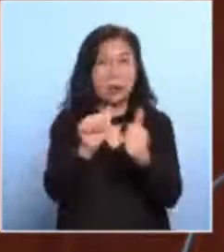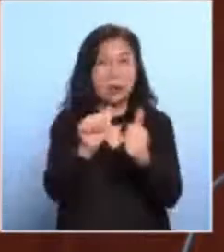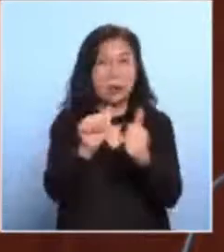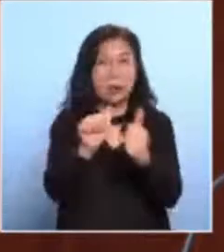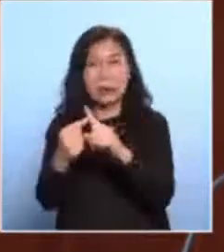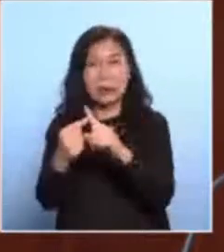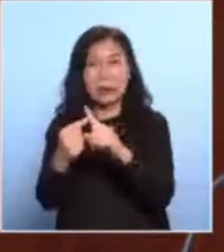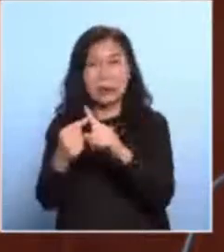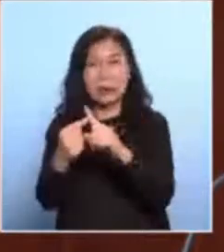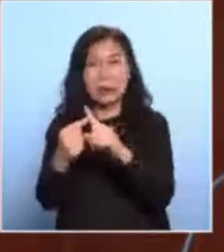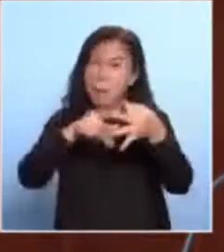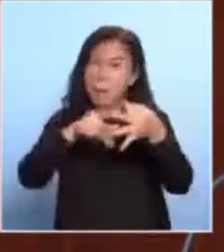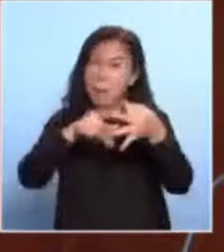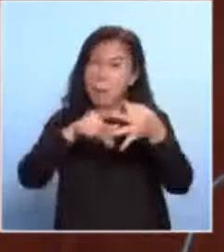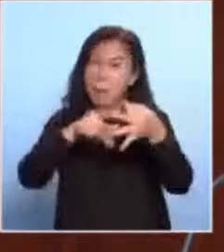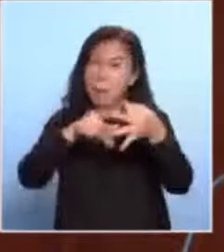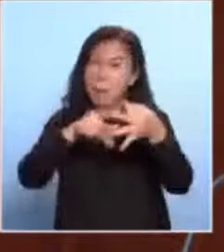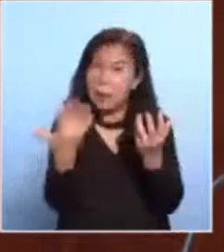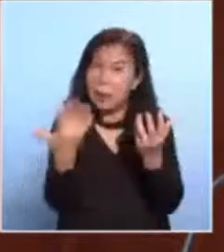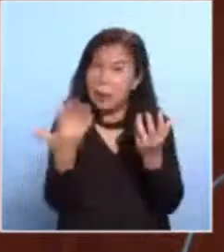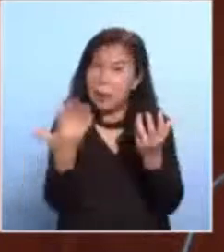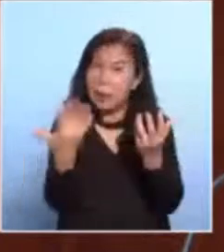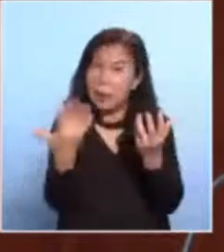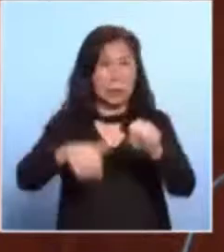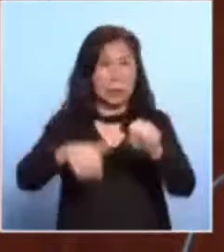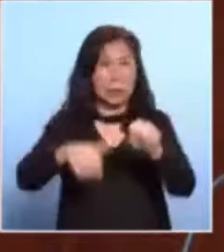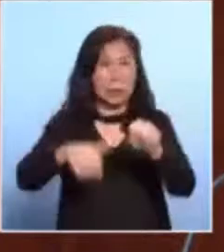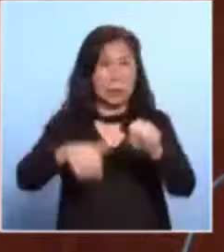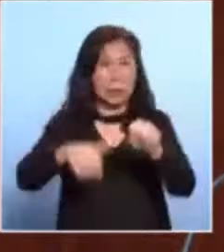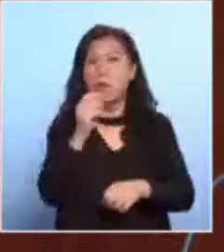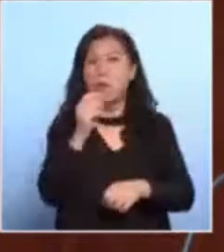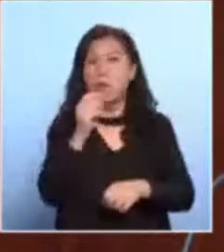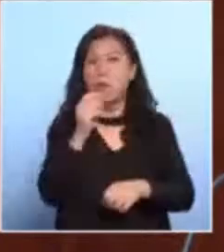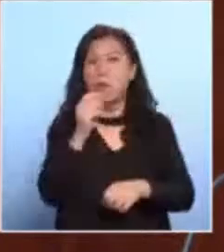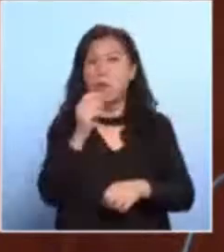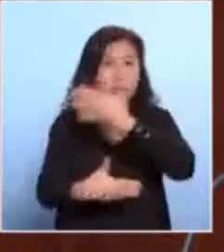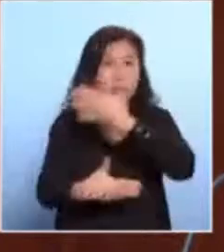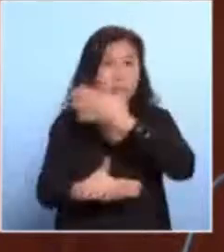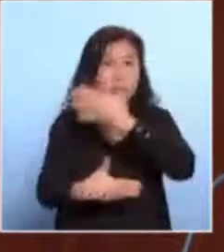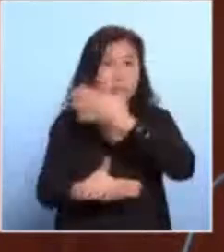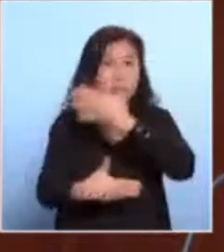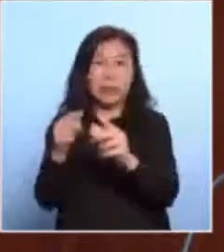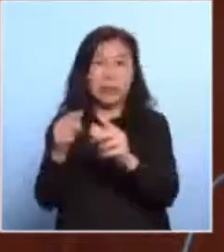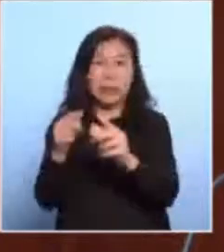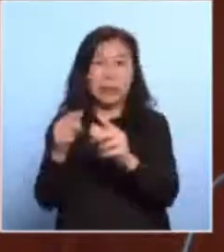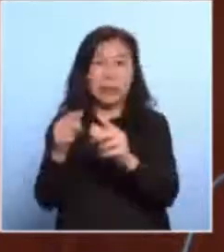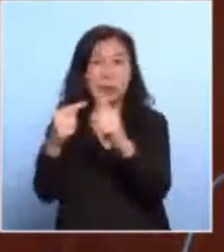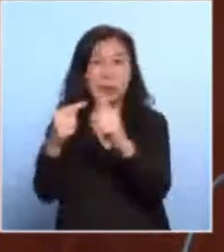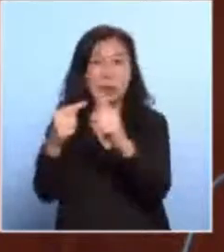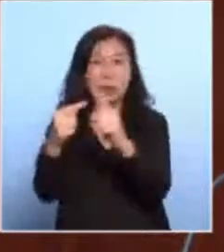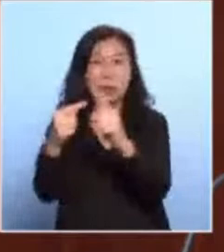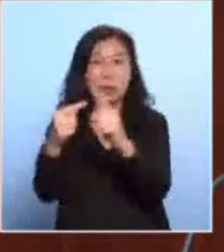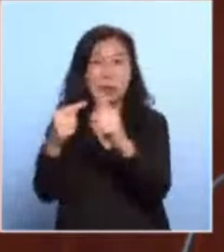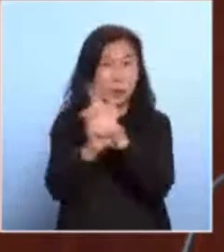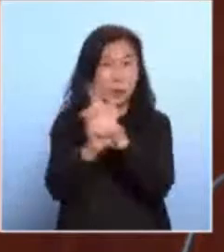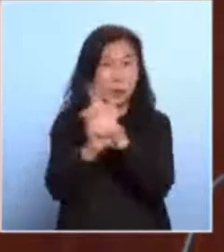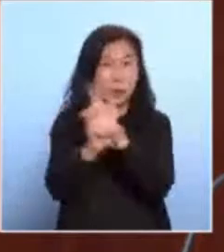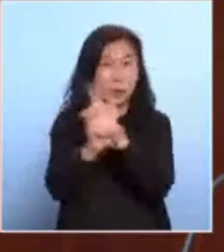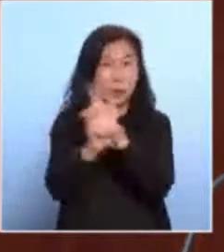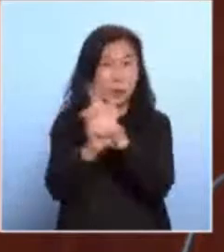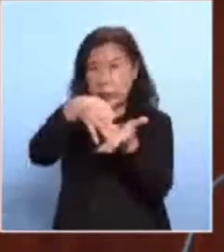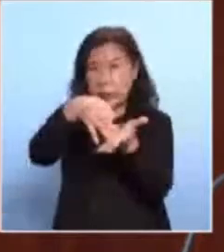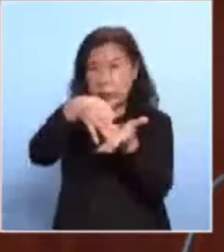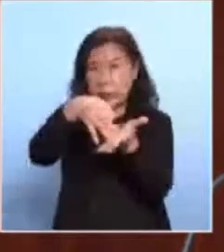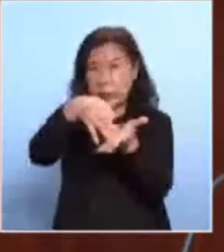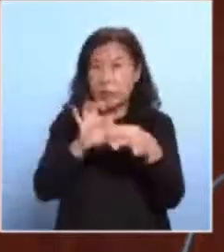composition. There will be more representatives of persons with disabilities and the carers in the next term of the committee to better gauge